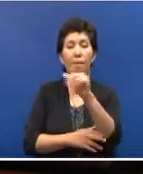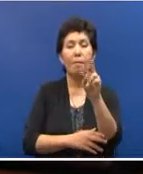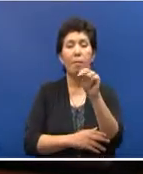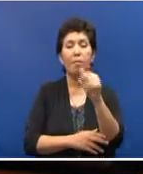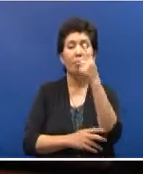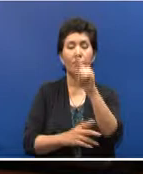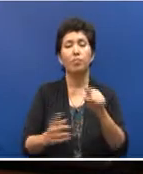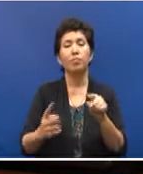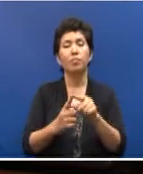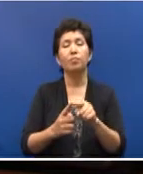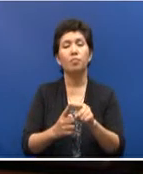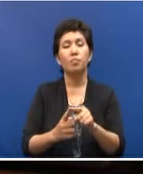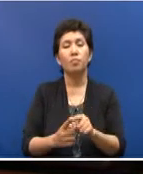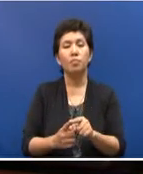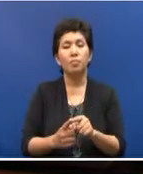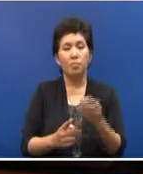Canada. Okay,